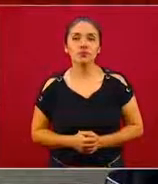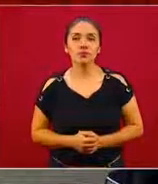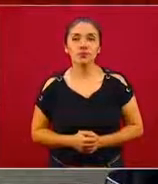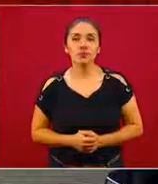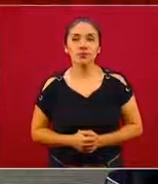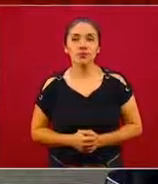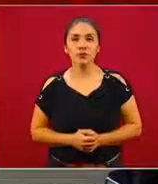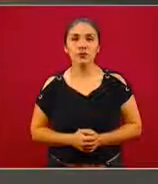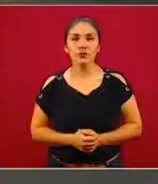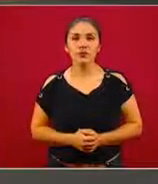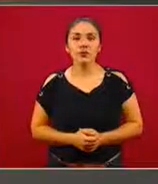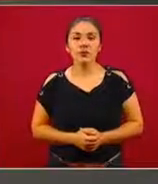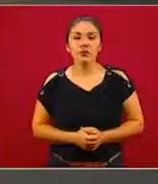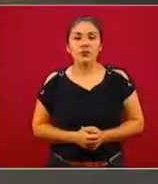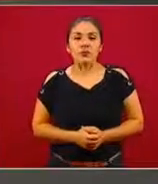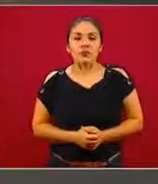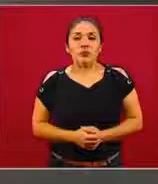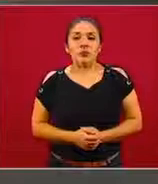Next slide, please.